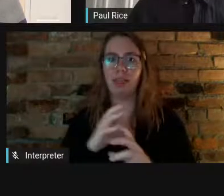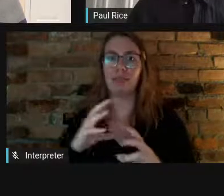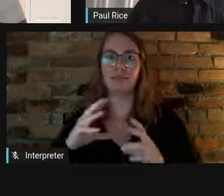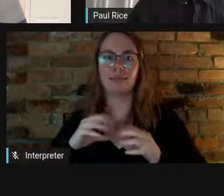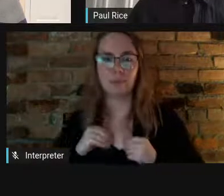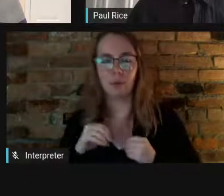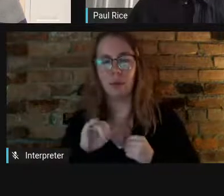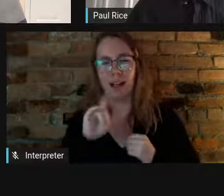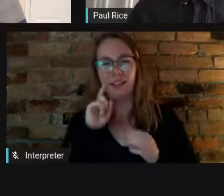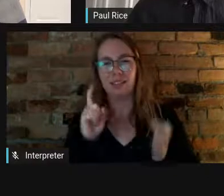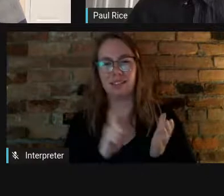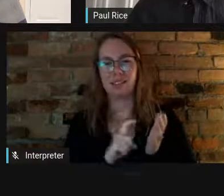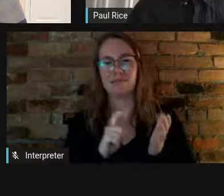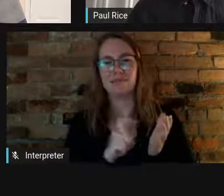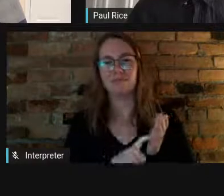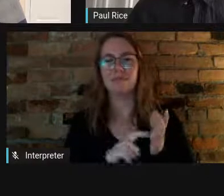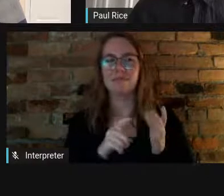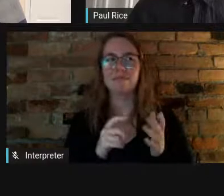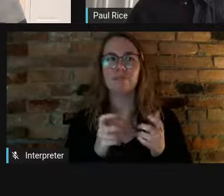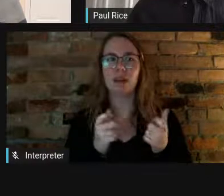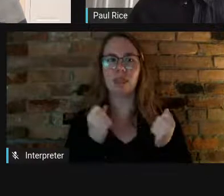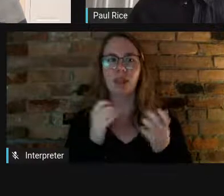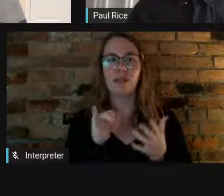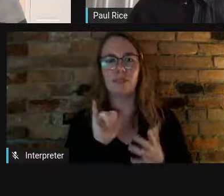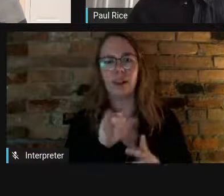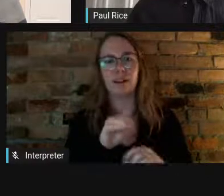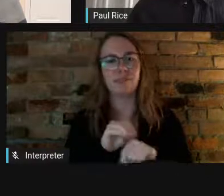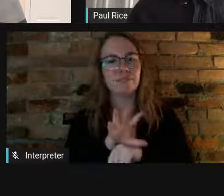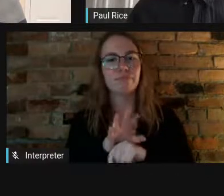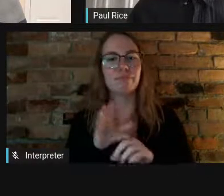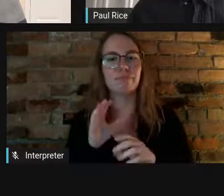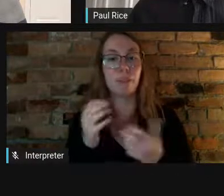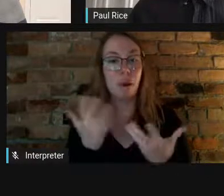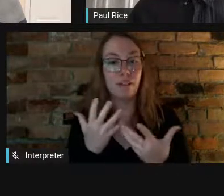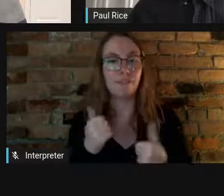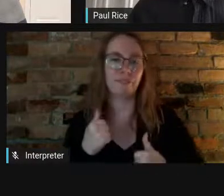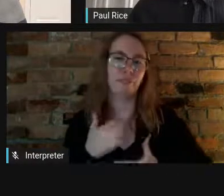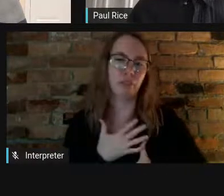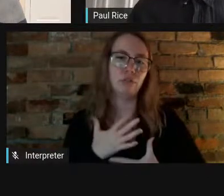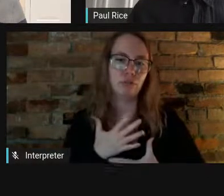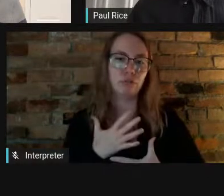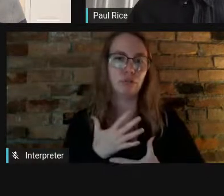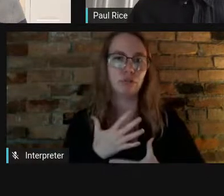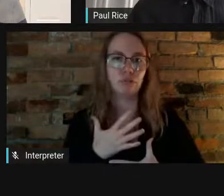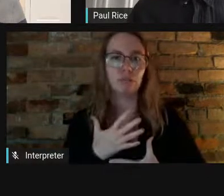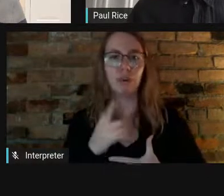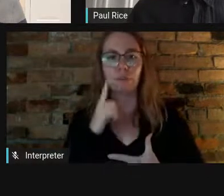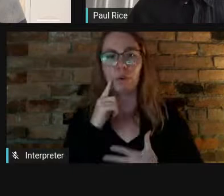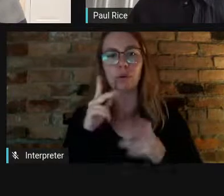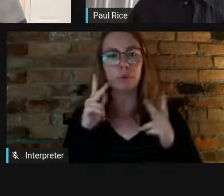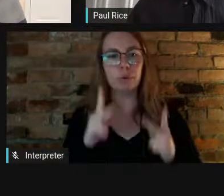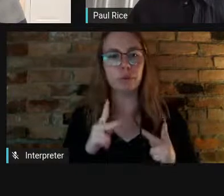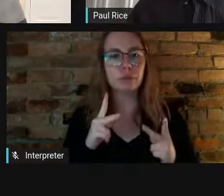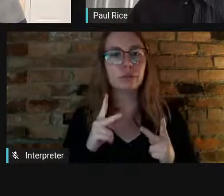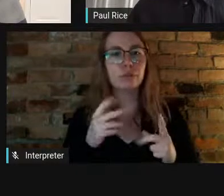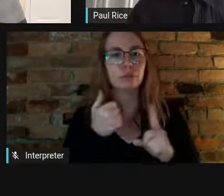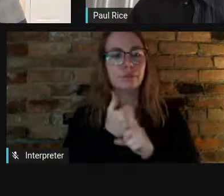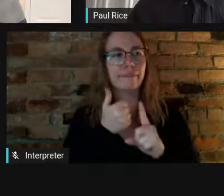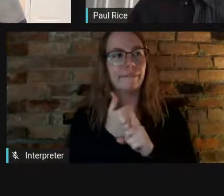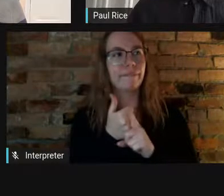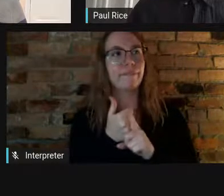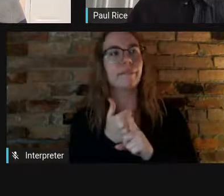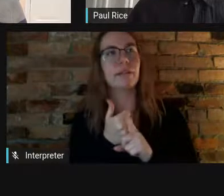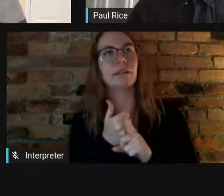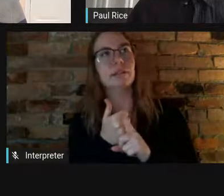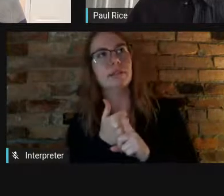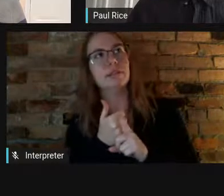part of fear. And in this case, for someone, you know, who's very far away from